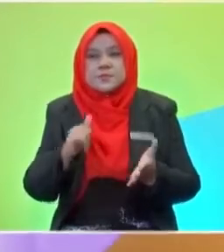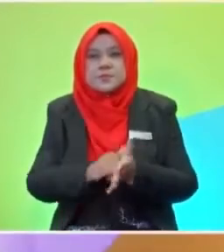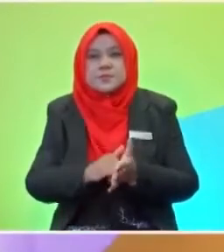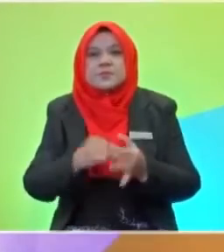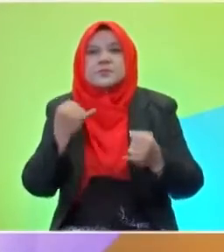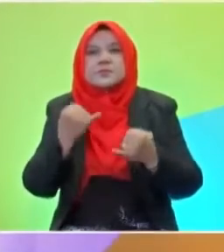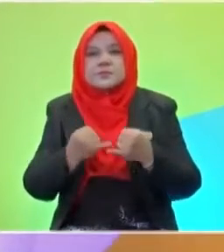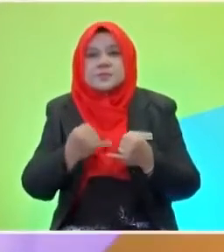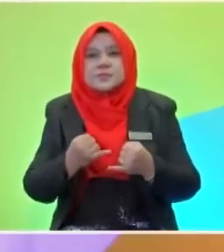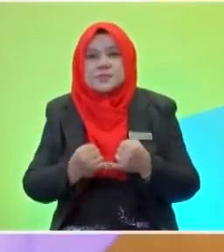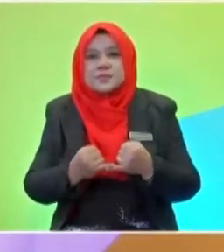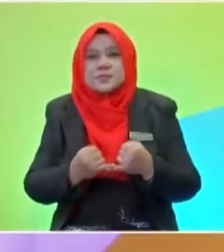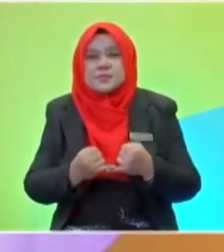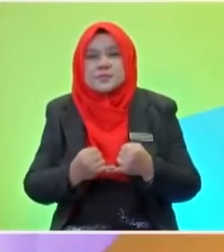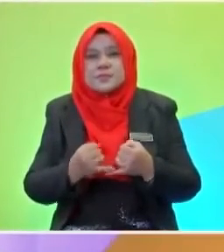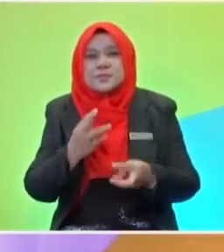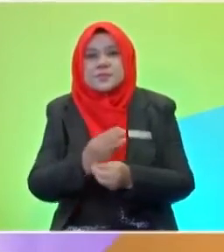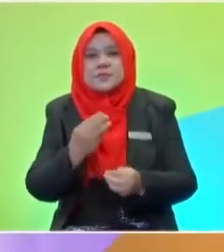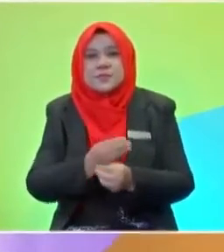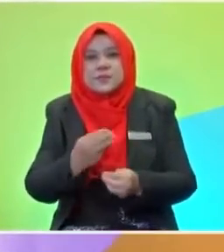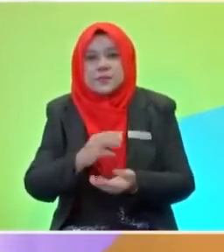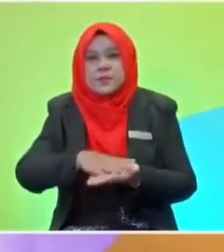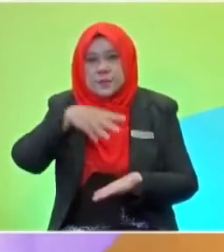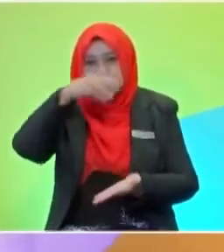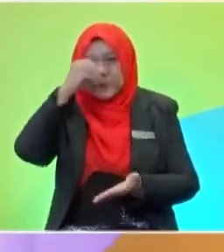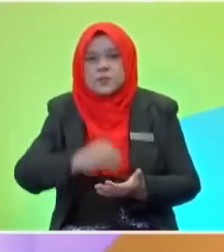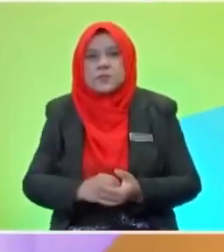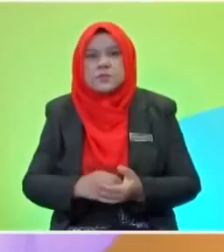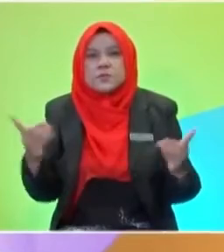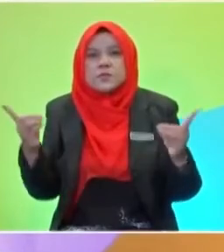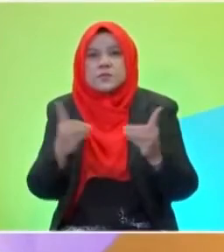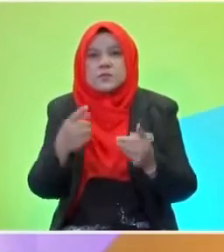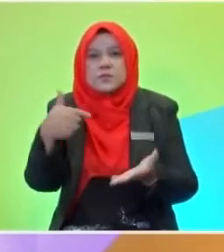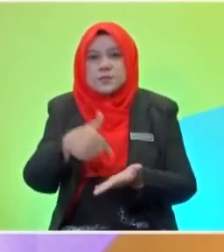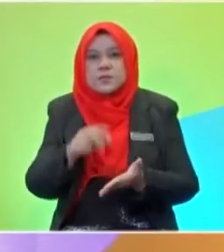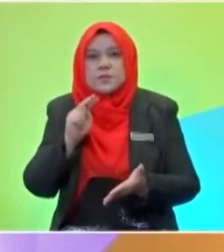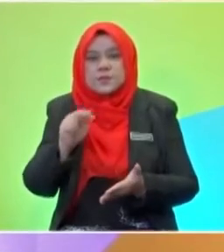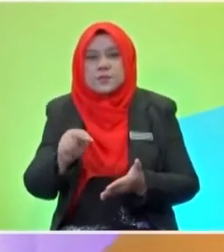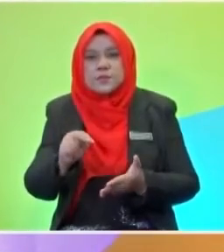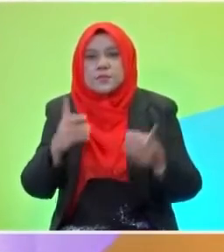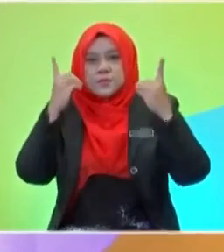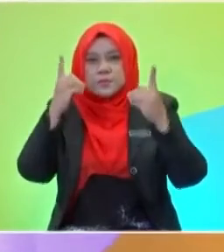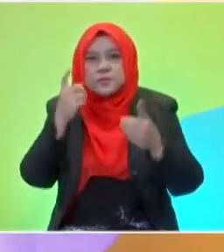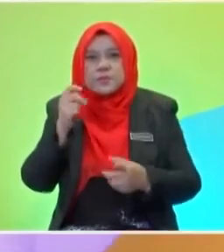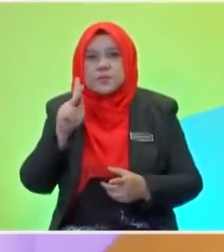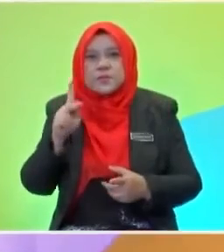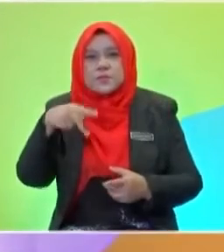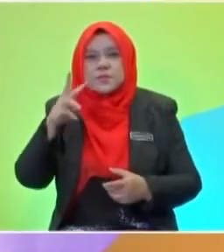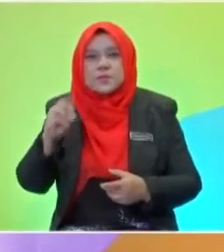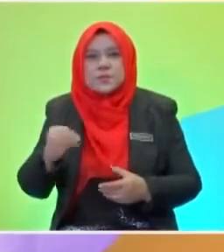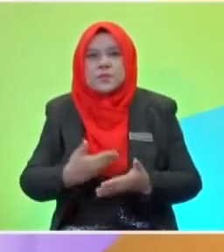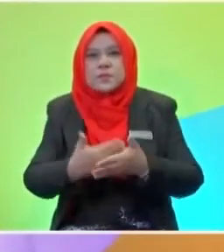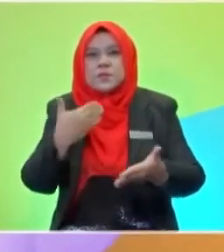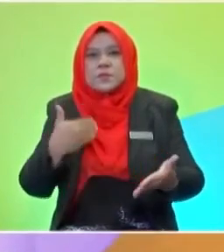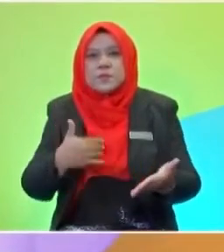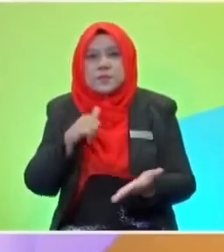the end of today's mathematics lesson. Good job. And we will see you guys next time only on Didik TV. Okay, but before that, I have